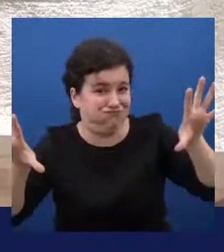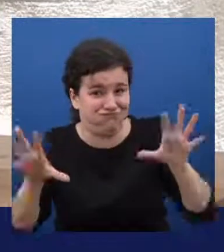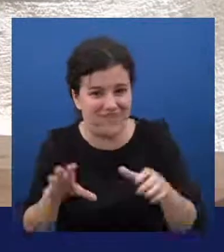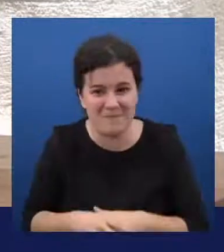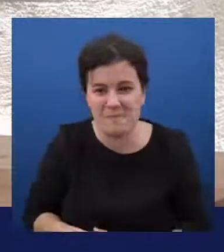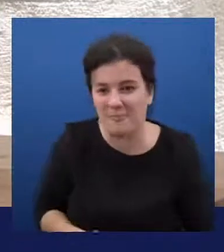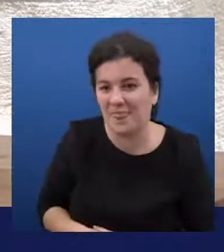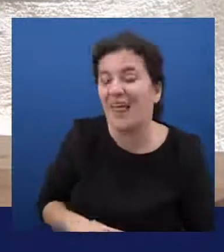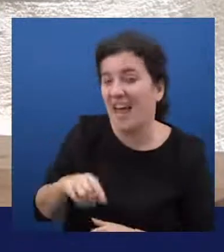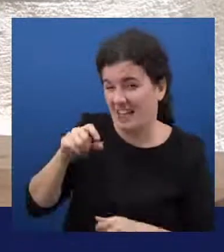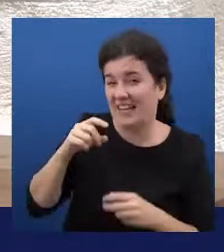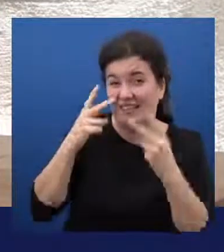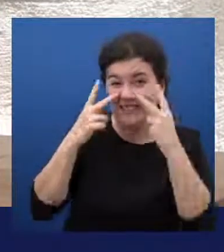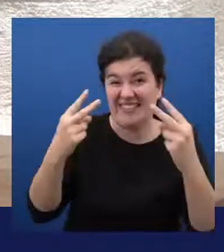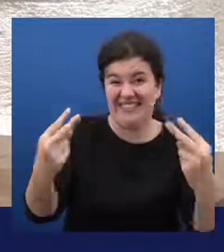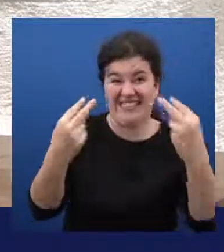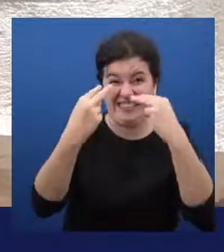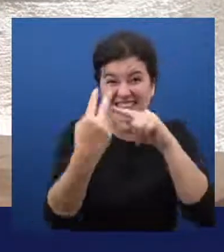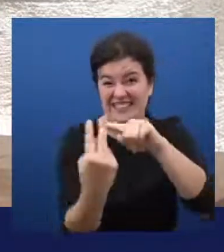Mm-hmm.